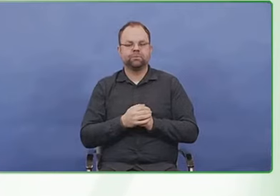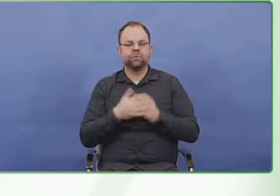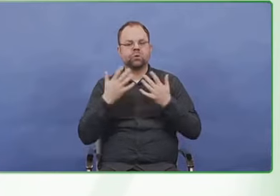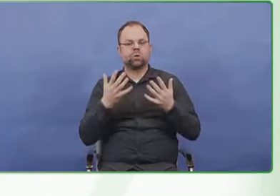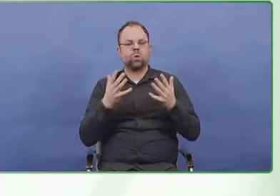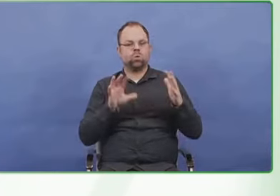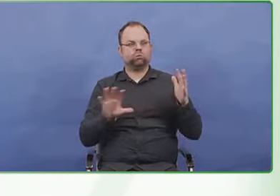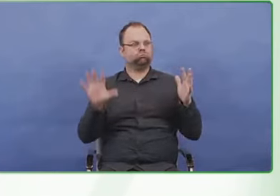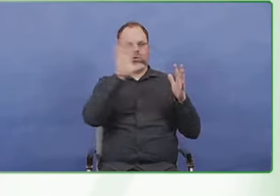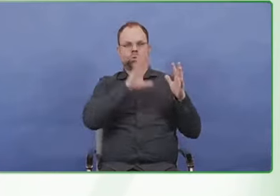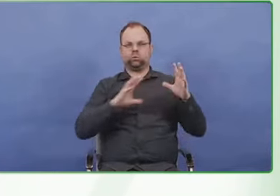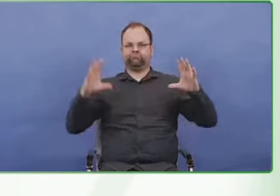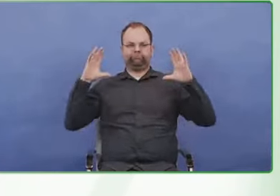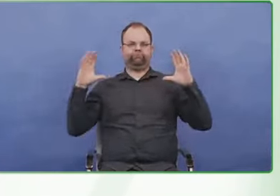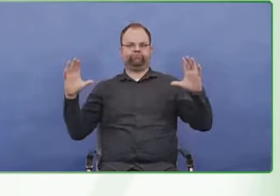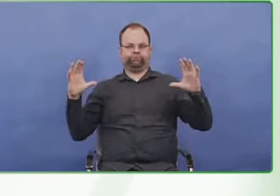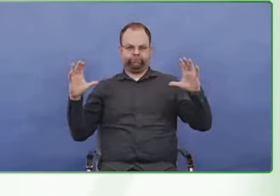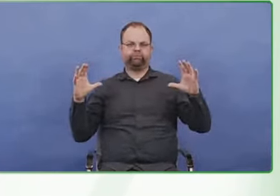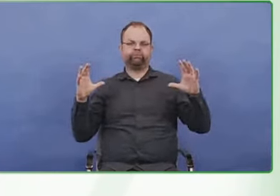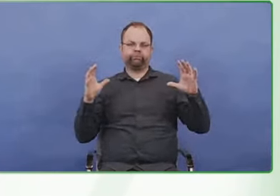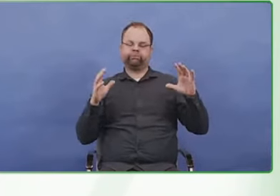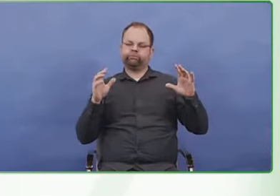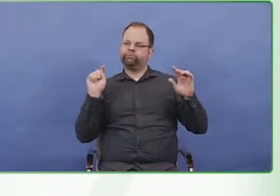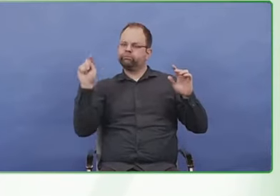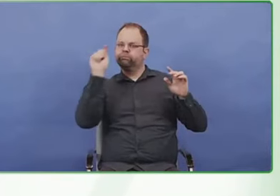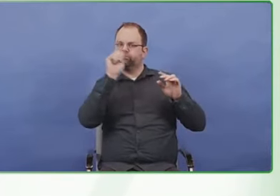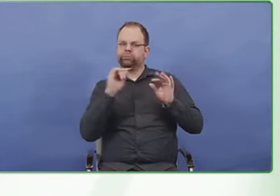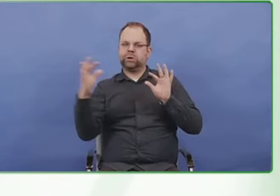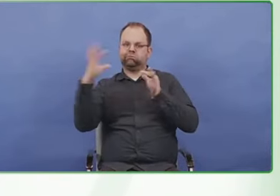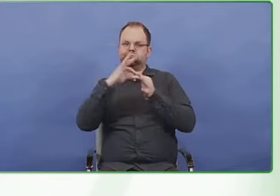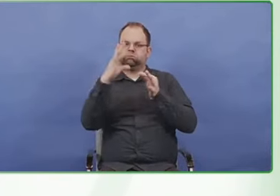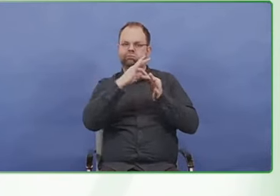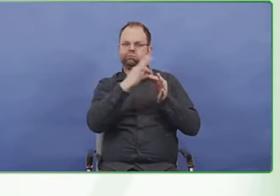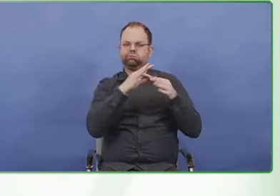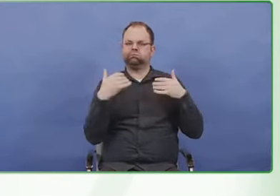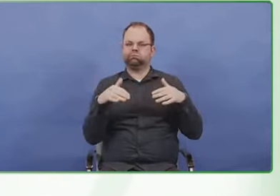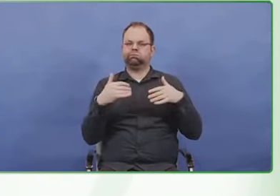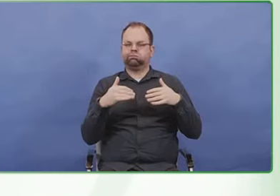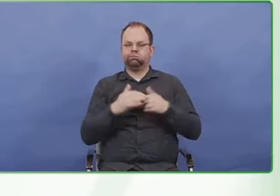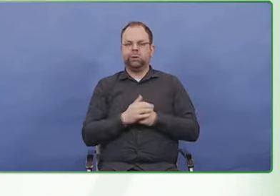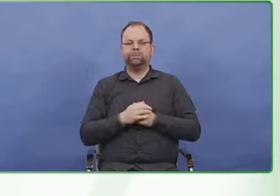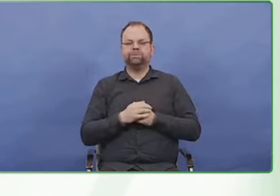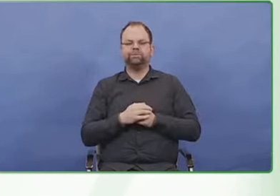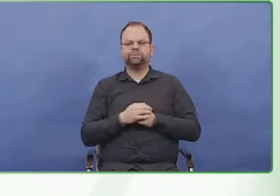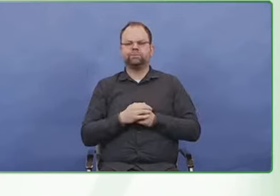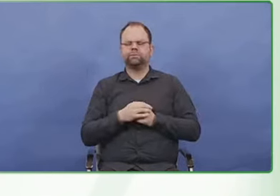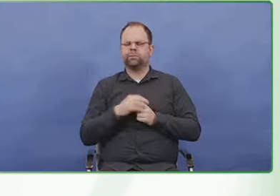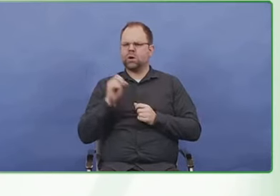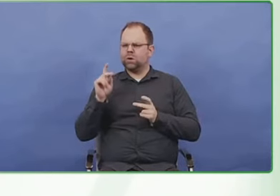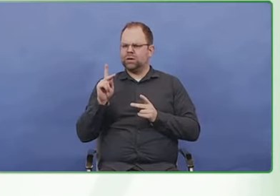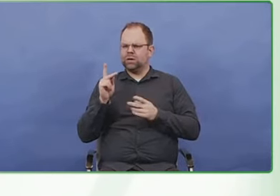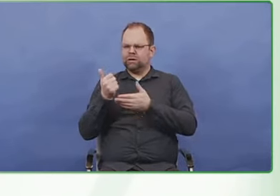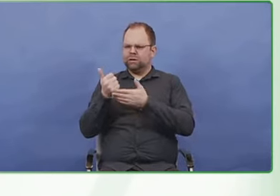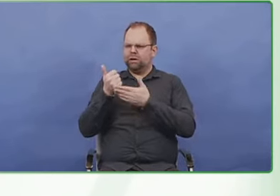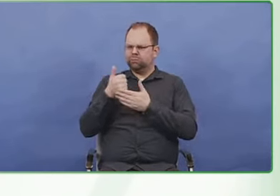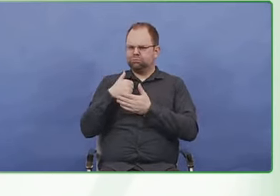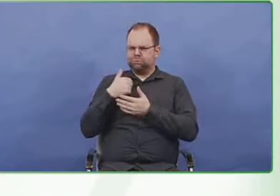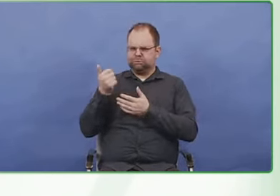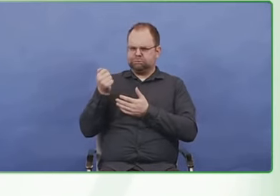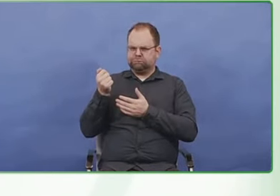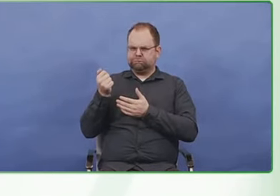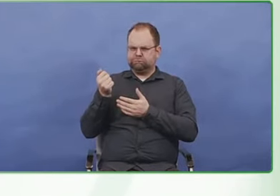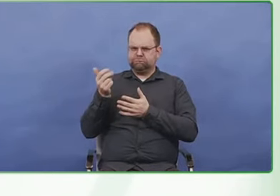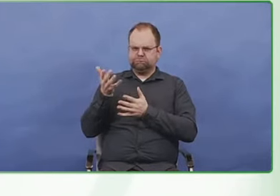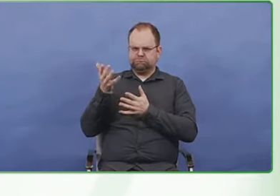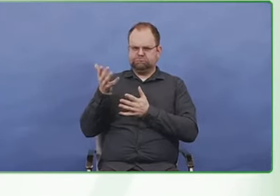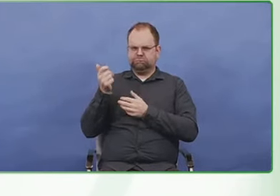of structural disadvantages, including increased poverty rates. We know there's a very clear connection between the experience, the lived experience of disability,